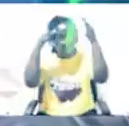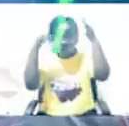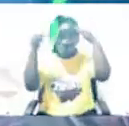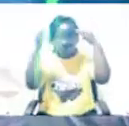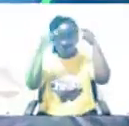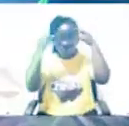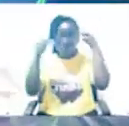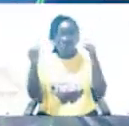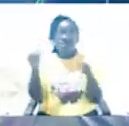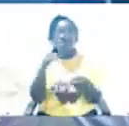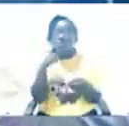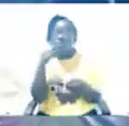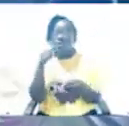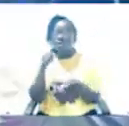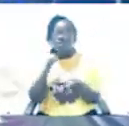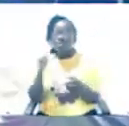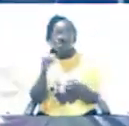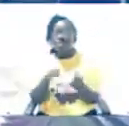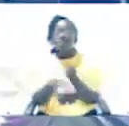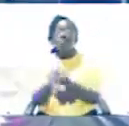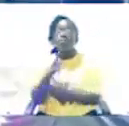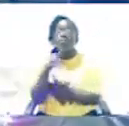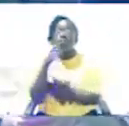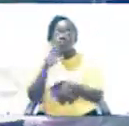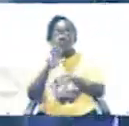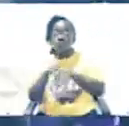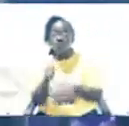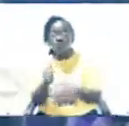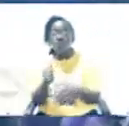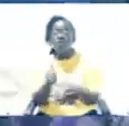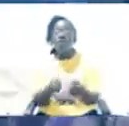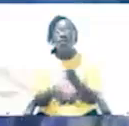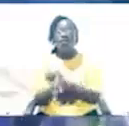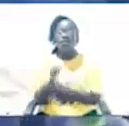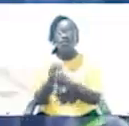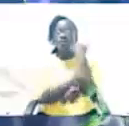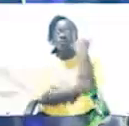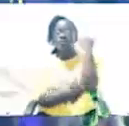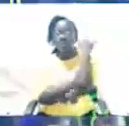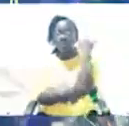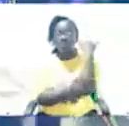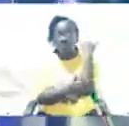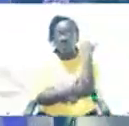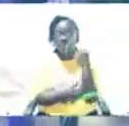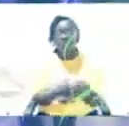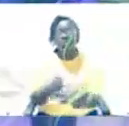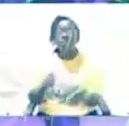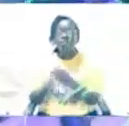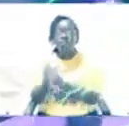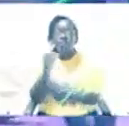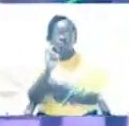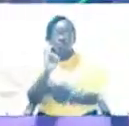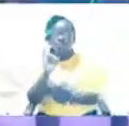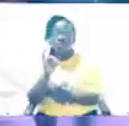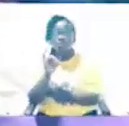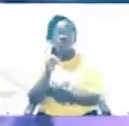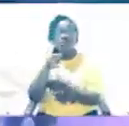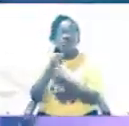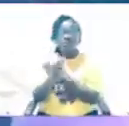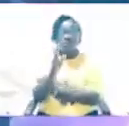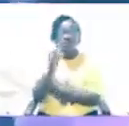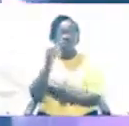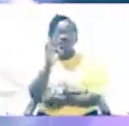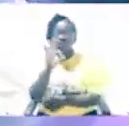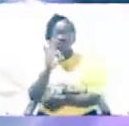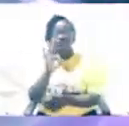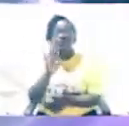of Abraham, the God of Isaac, and the God of Jacob, that same I am the sovereign Lord,